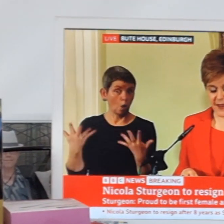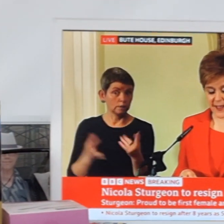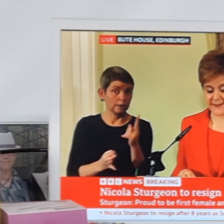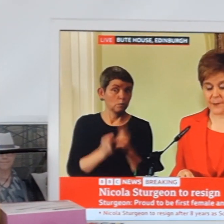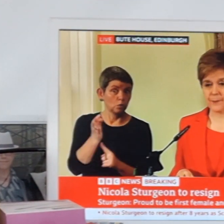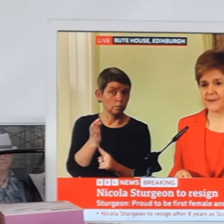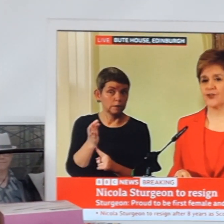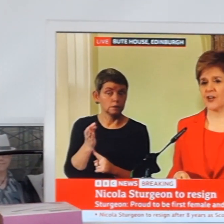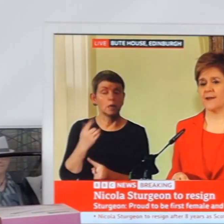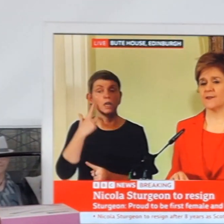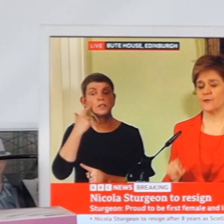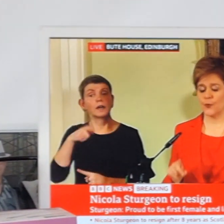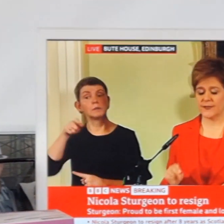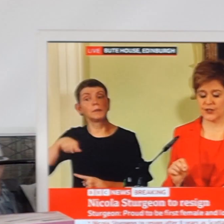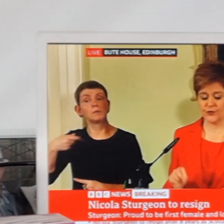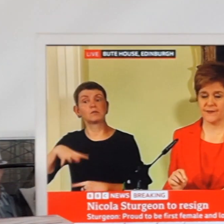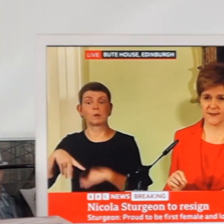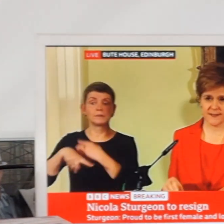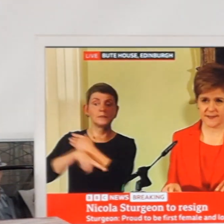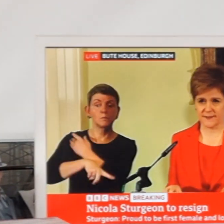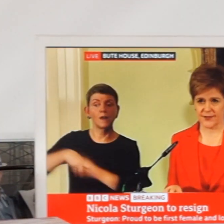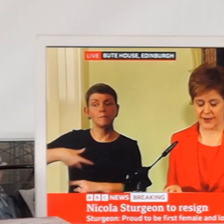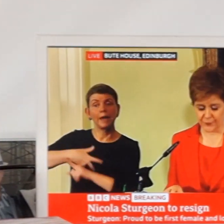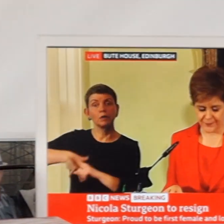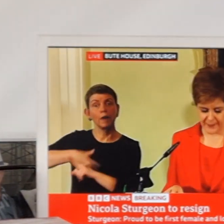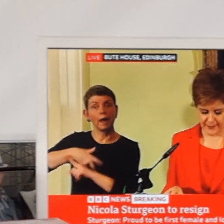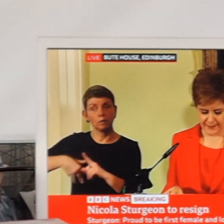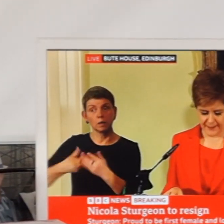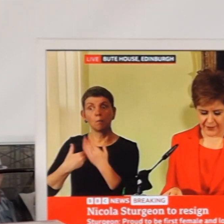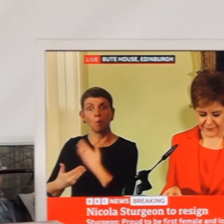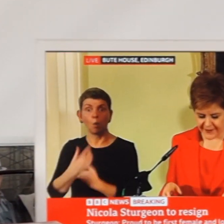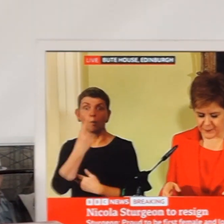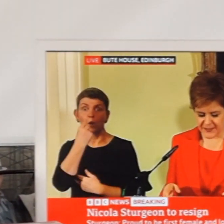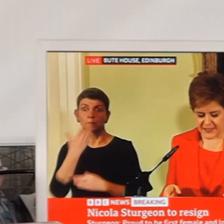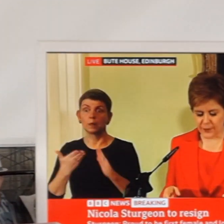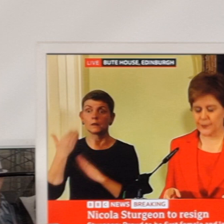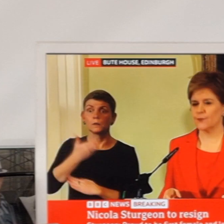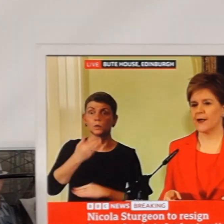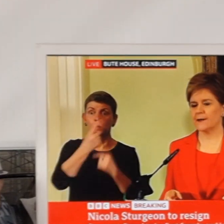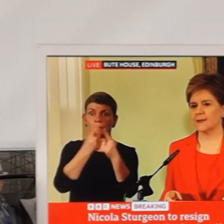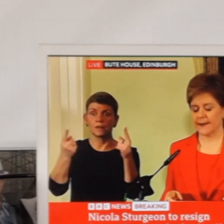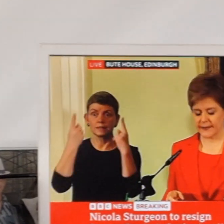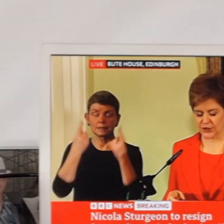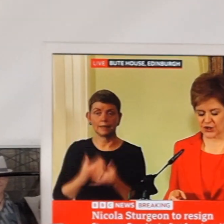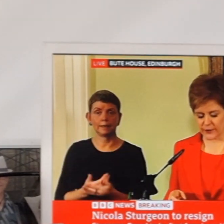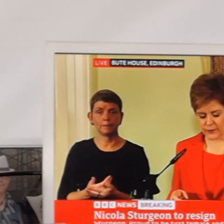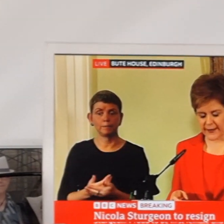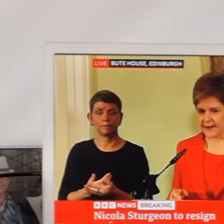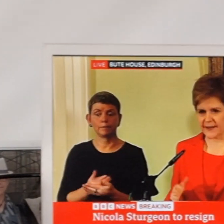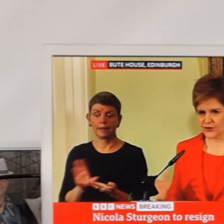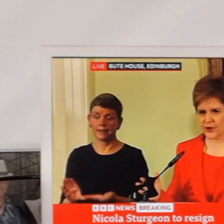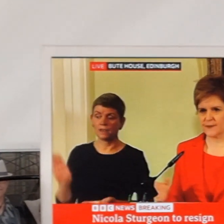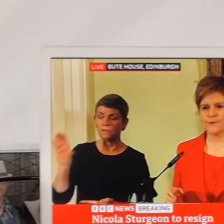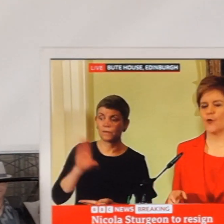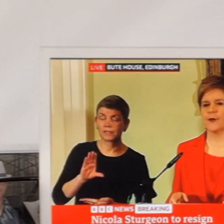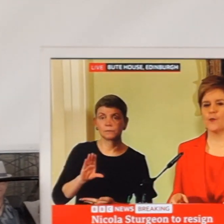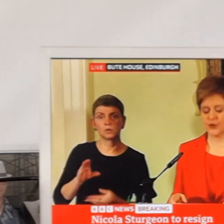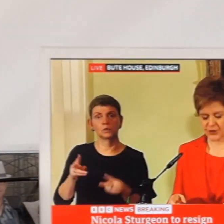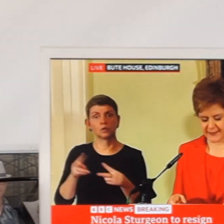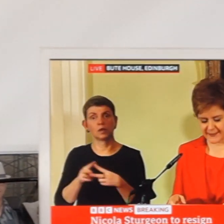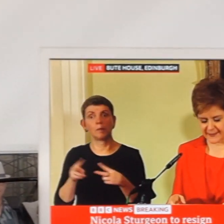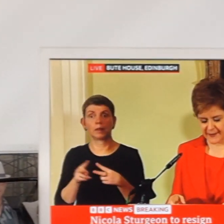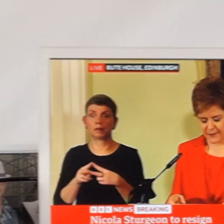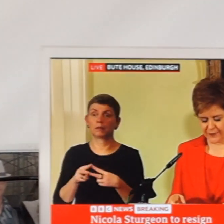have never had a better chance of going to university than now. Our investment to double early learning and childcare is